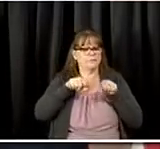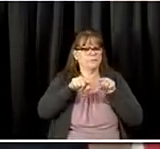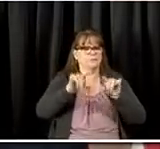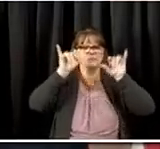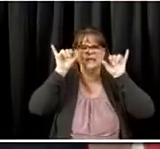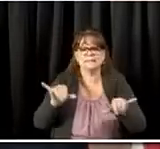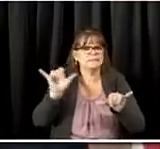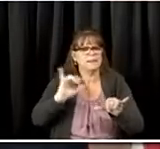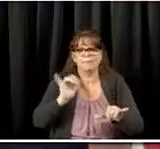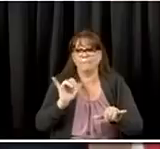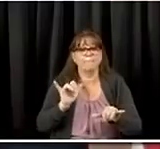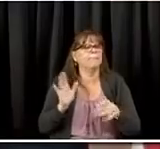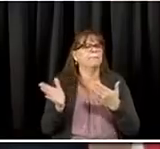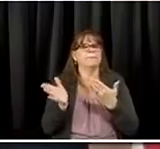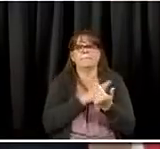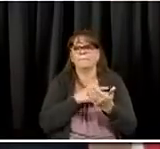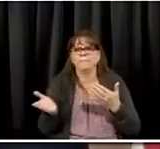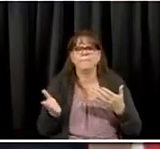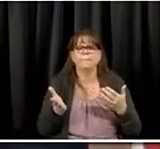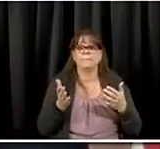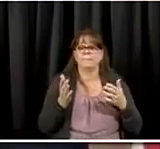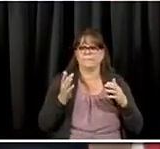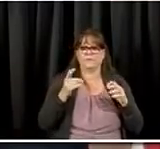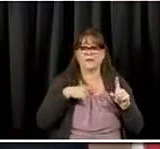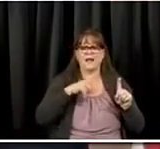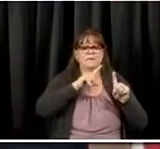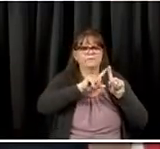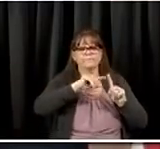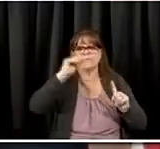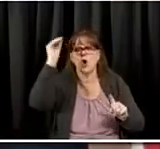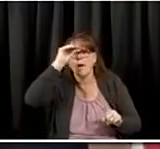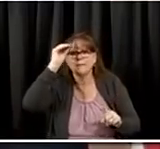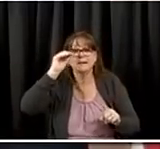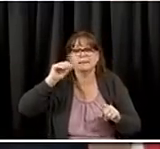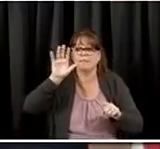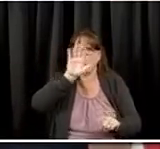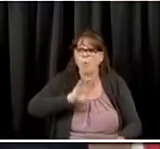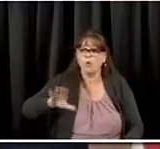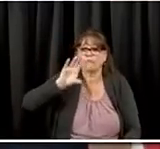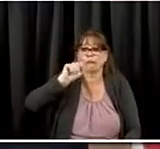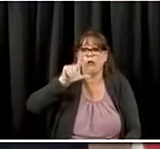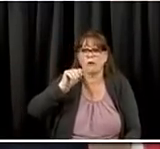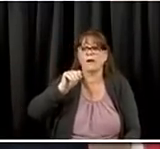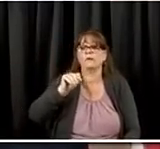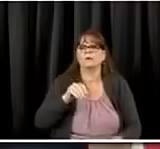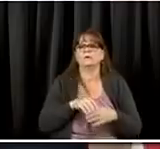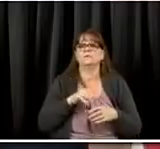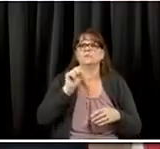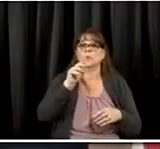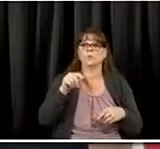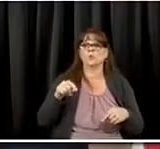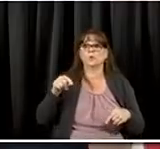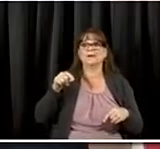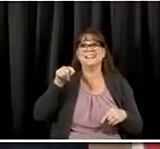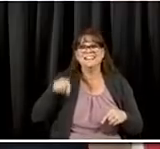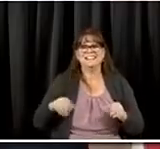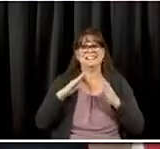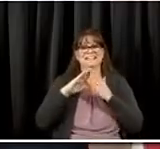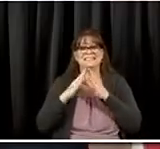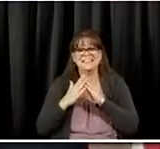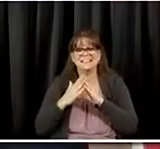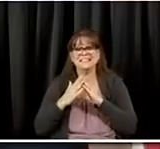personal opinions of county commissioners around, what age should be legal for alcohol consumption or whether salmonella or hepatitis exist